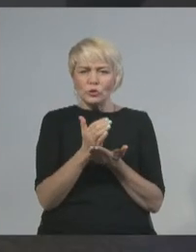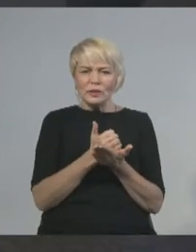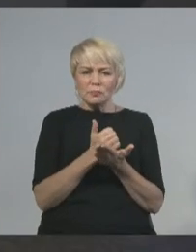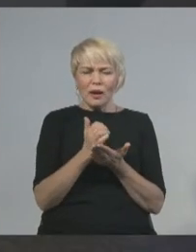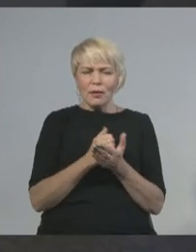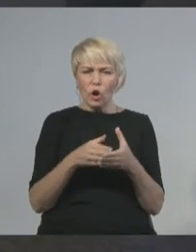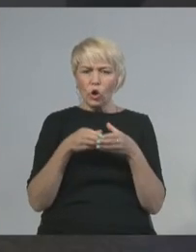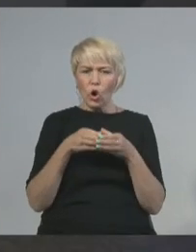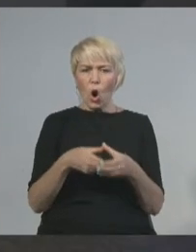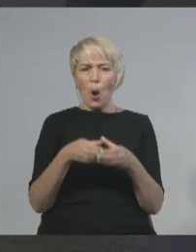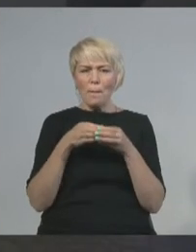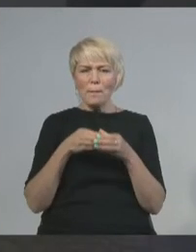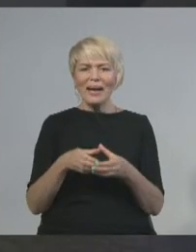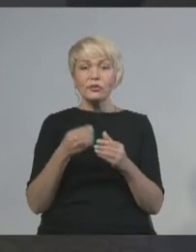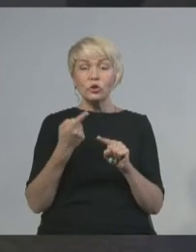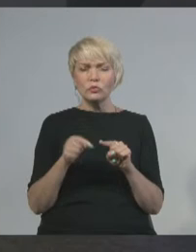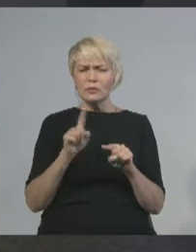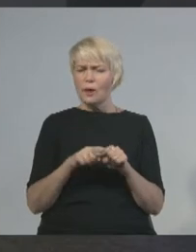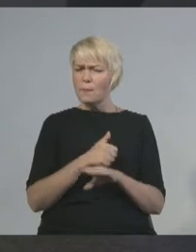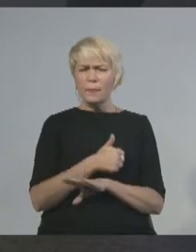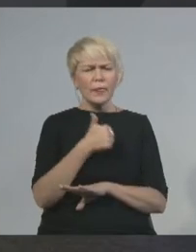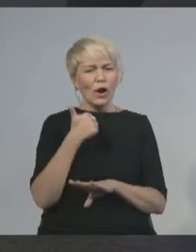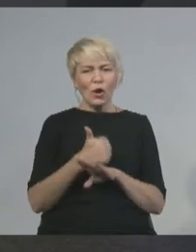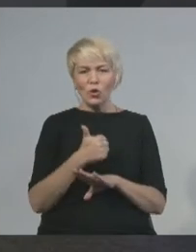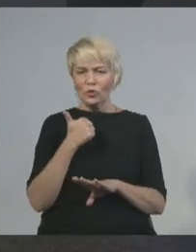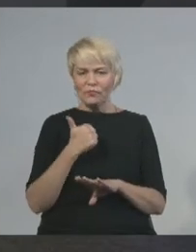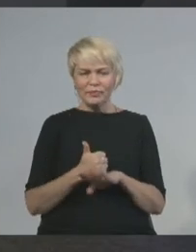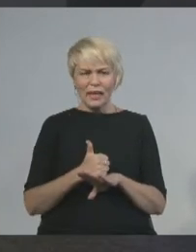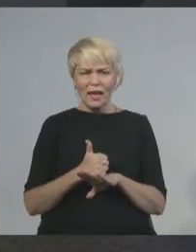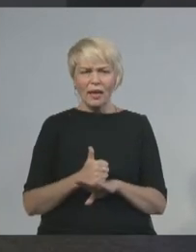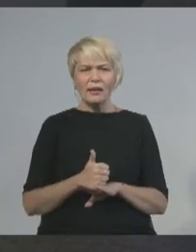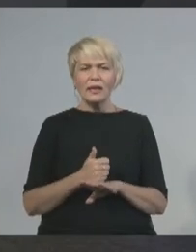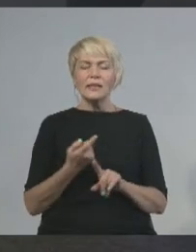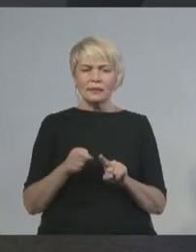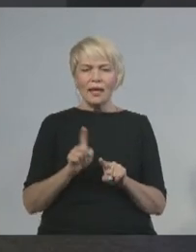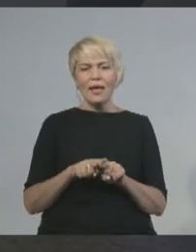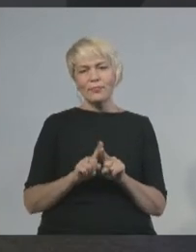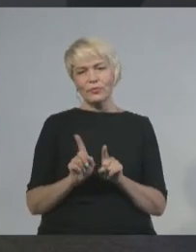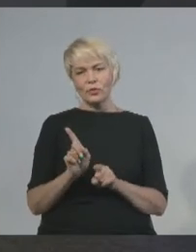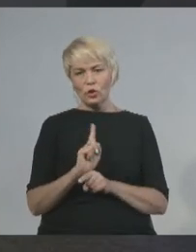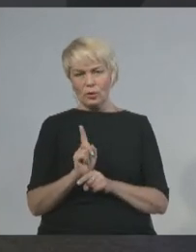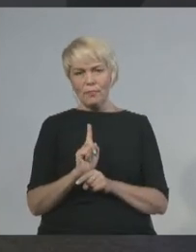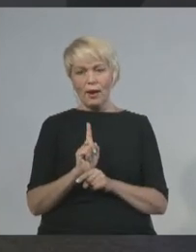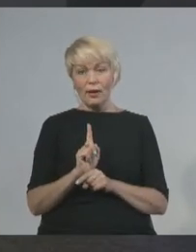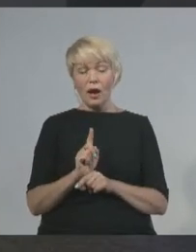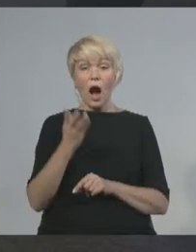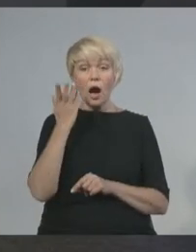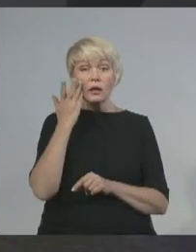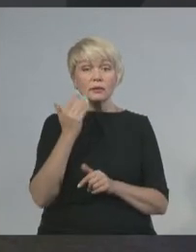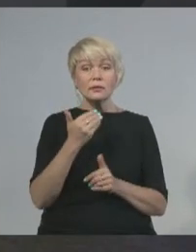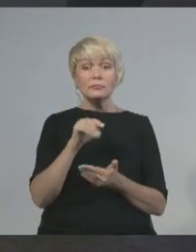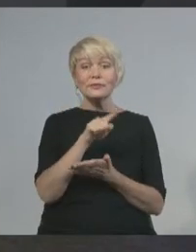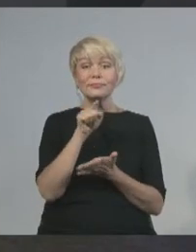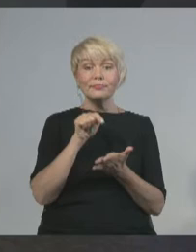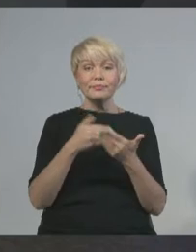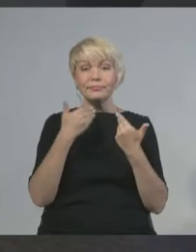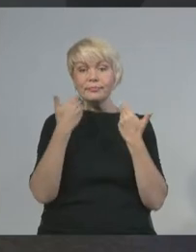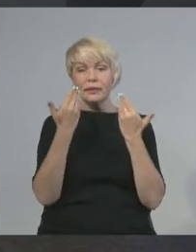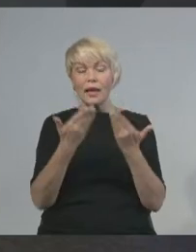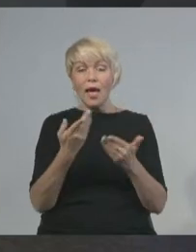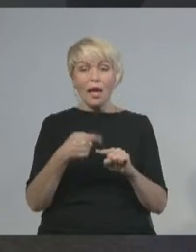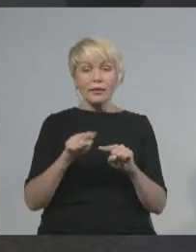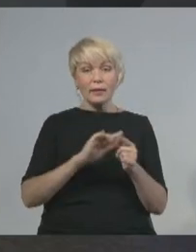most media say that they wanted to preserve the core of the editorial office so the